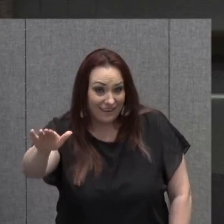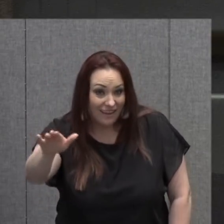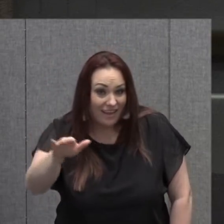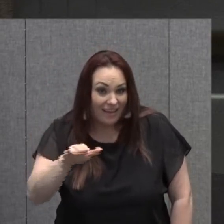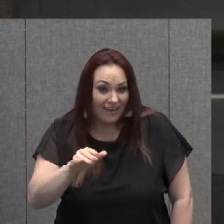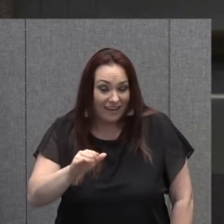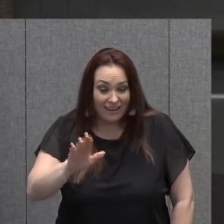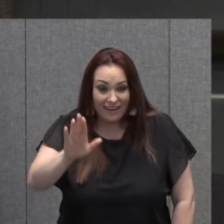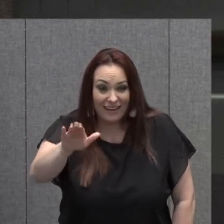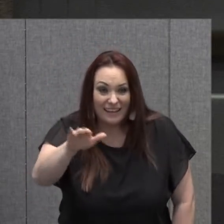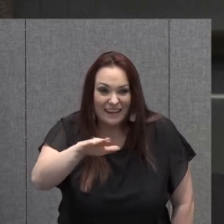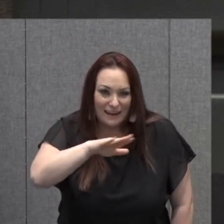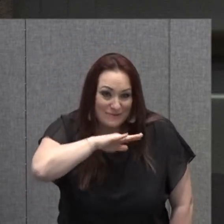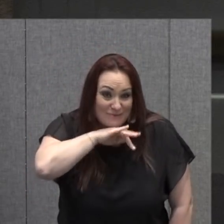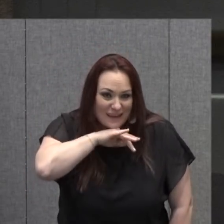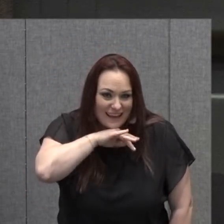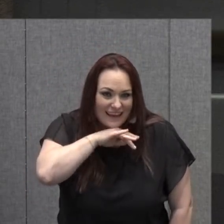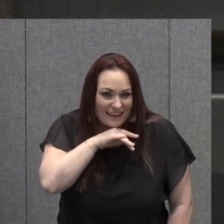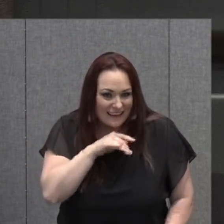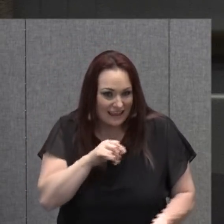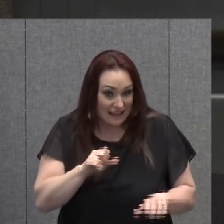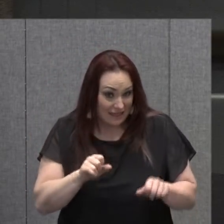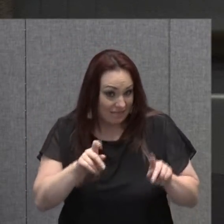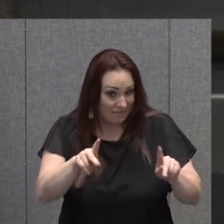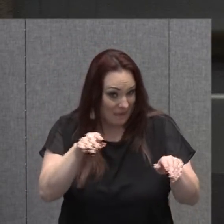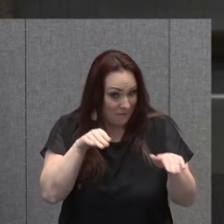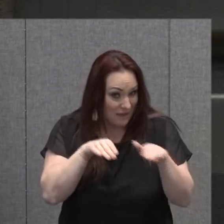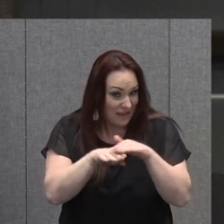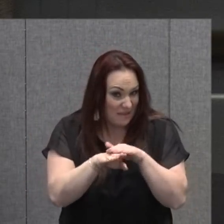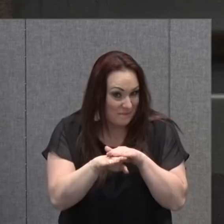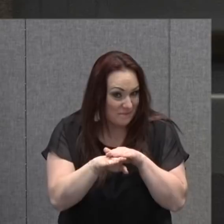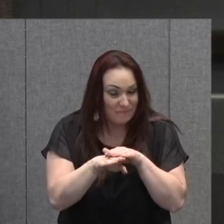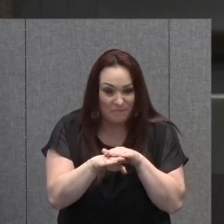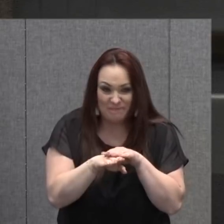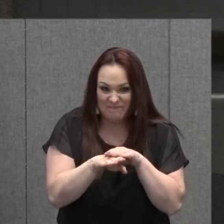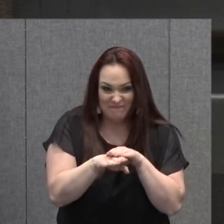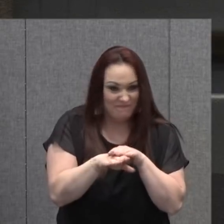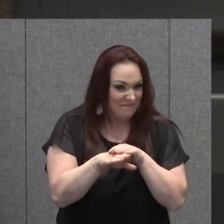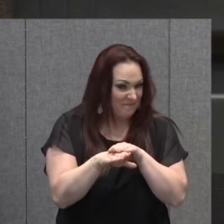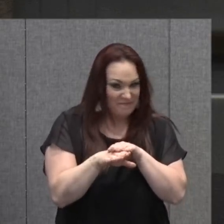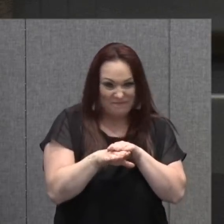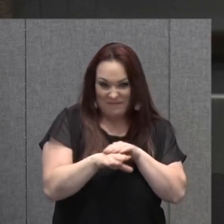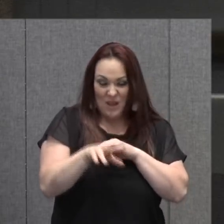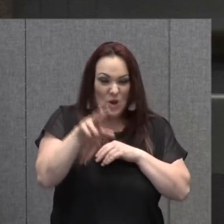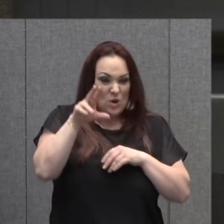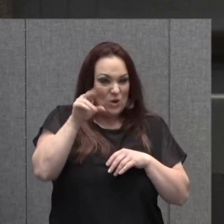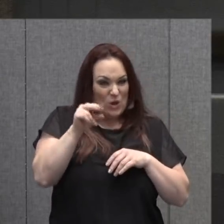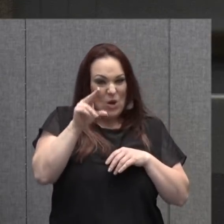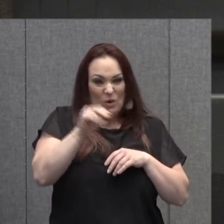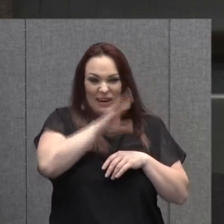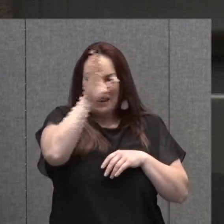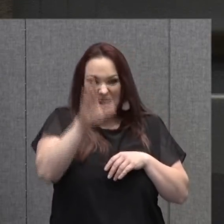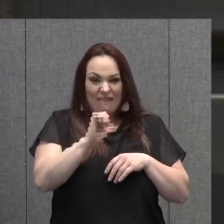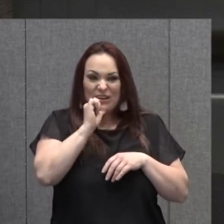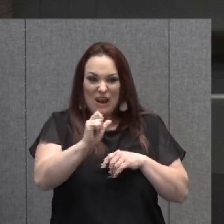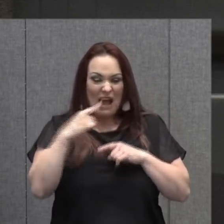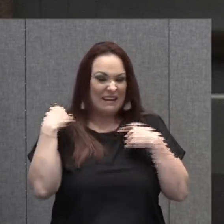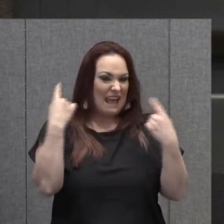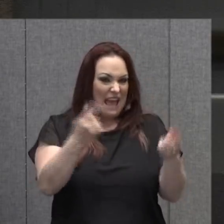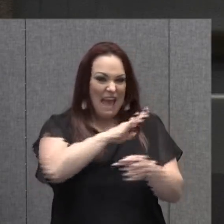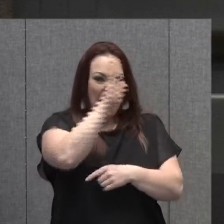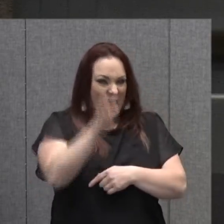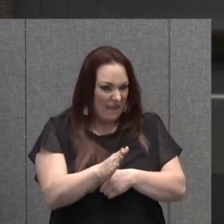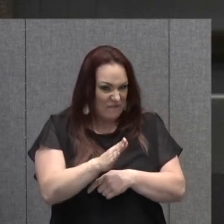little pig, let me come in. Not by the hair of my chinny chin chin, shouted the